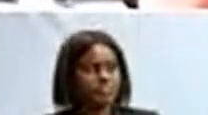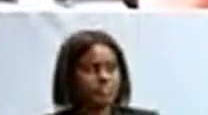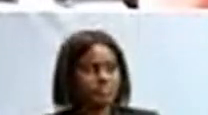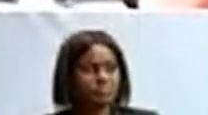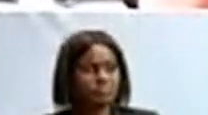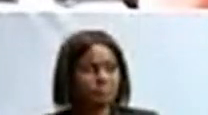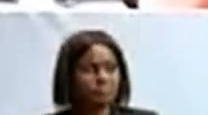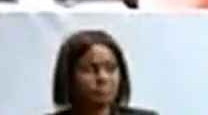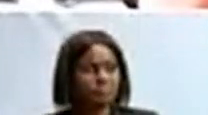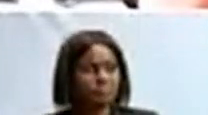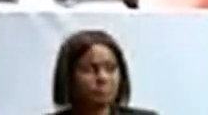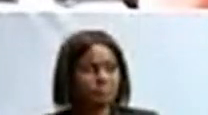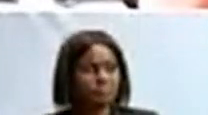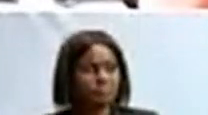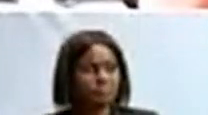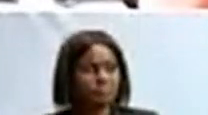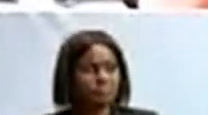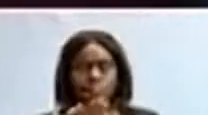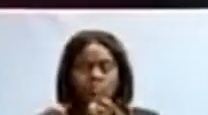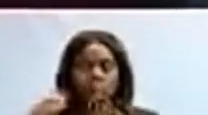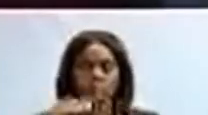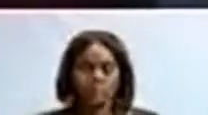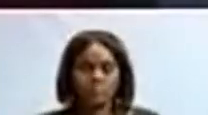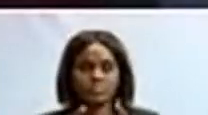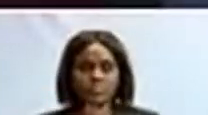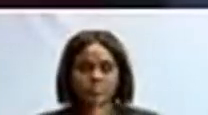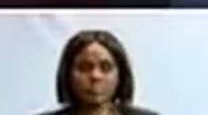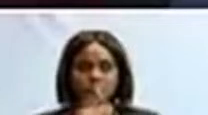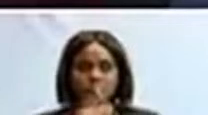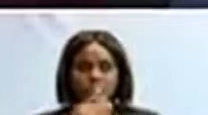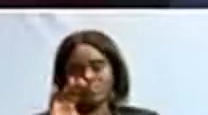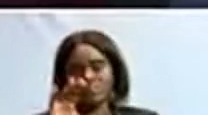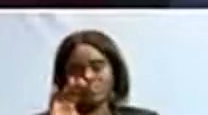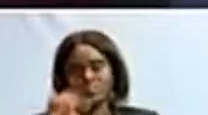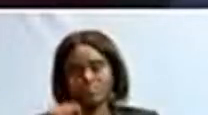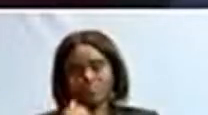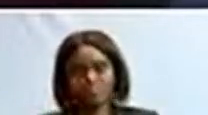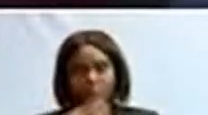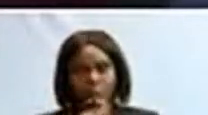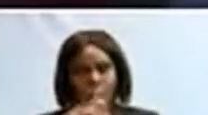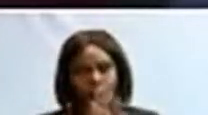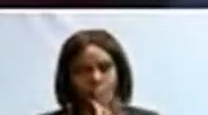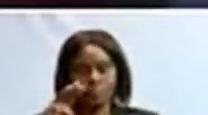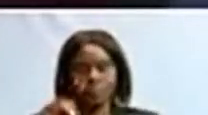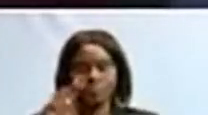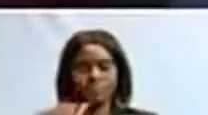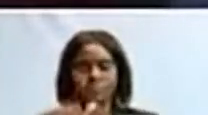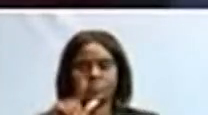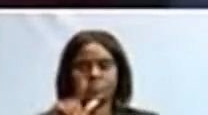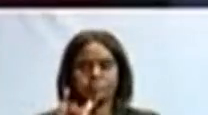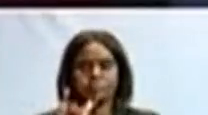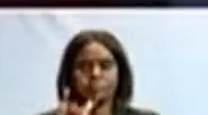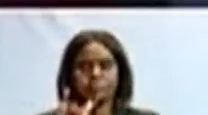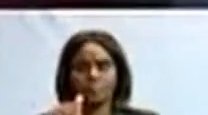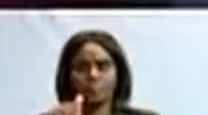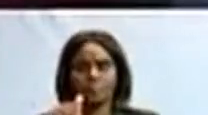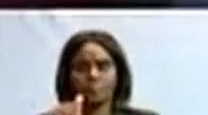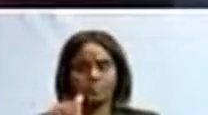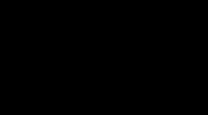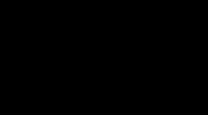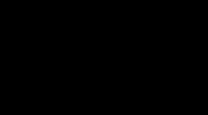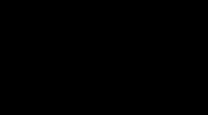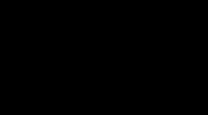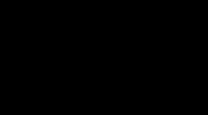Thank you, Chair, and good morning, Chair, once again. Good morning, CS. My name is Ms. Madisawa from Ministry of Finance, representing